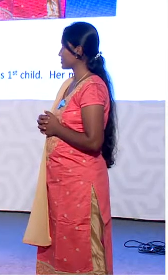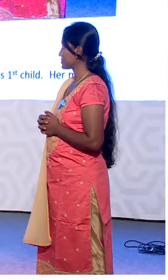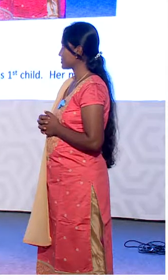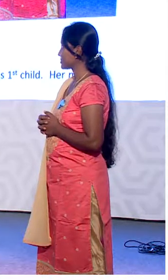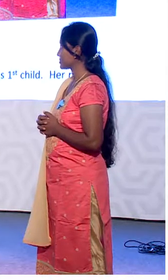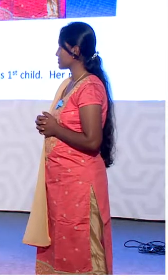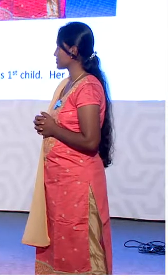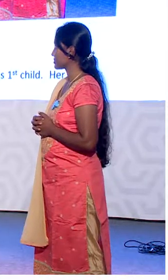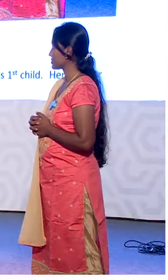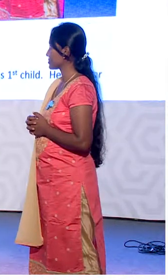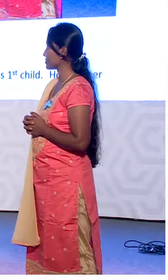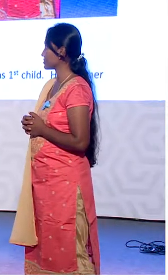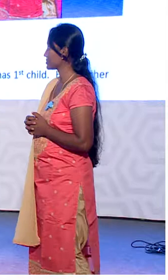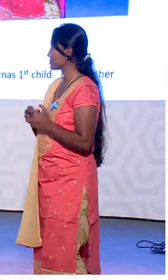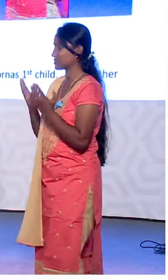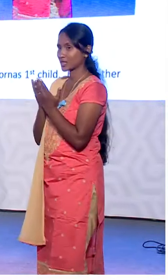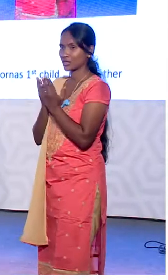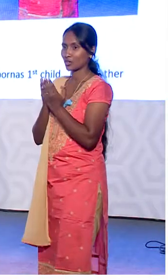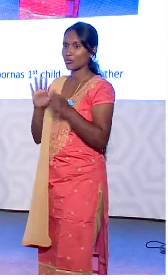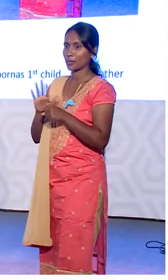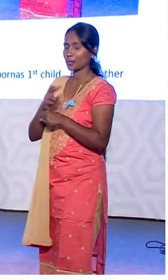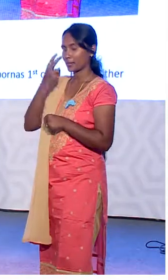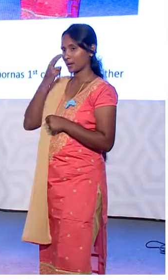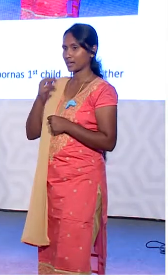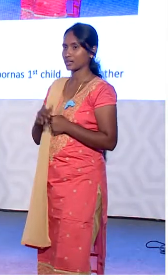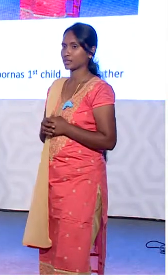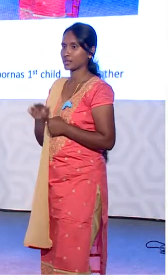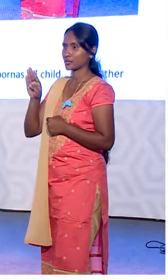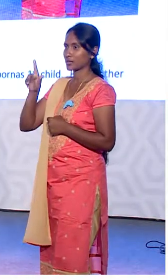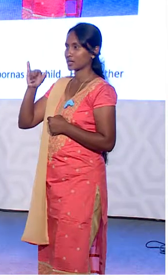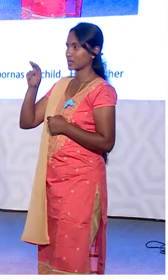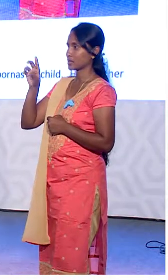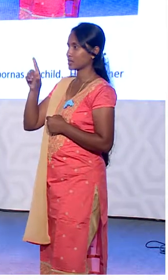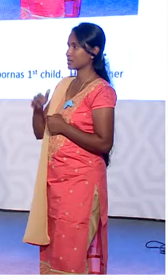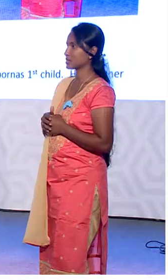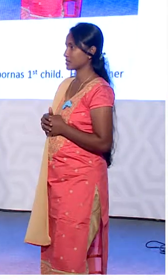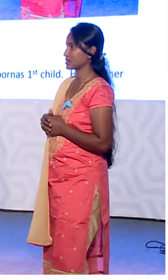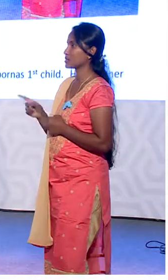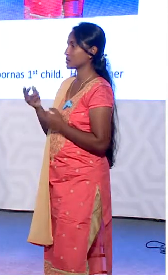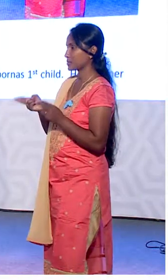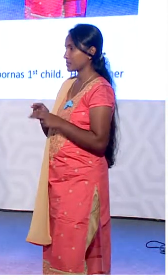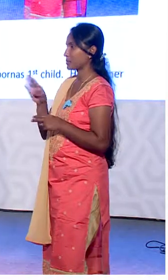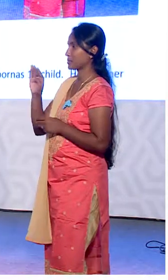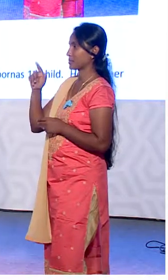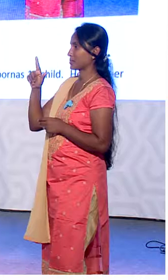the thing I won was called blindness. That's where I became blind.